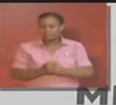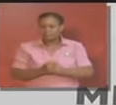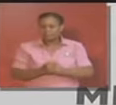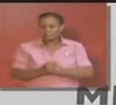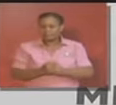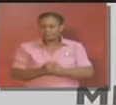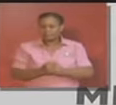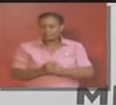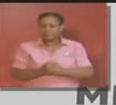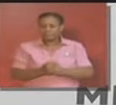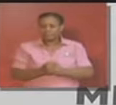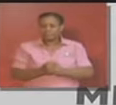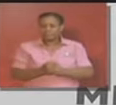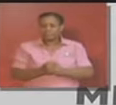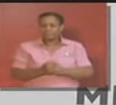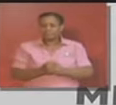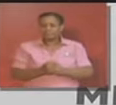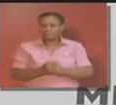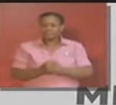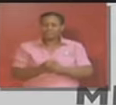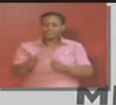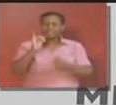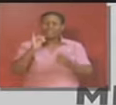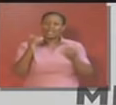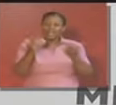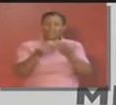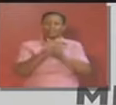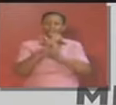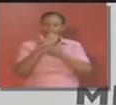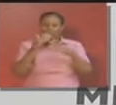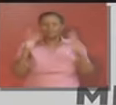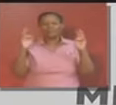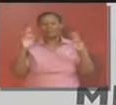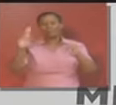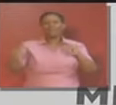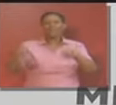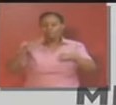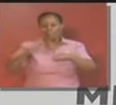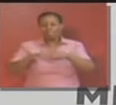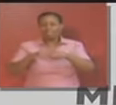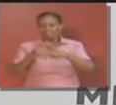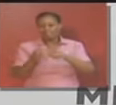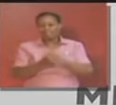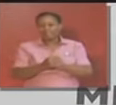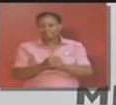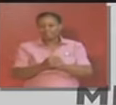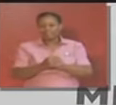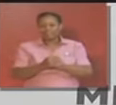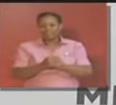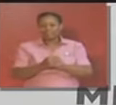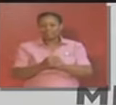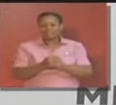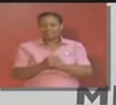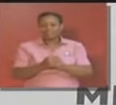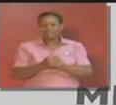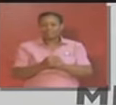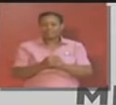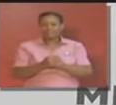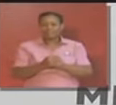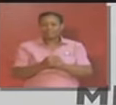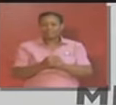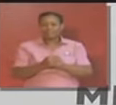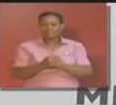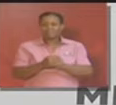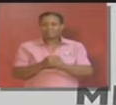guidelines. And we go now to another, what I'd call a reality check, a realistic example of some of